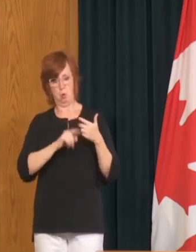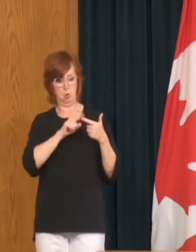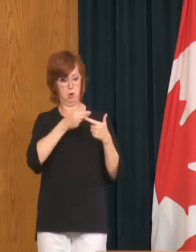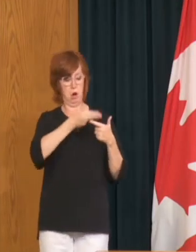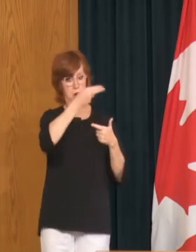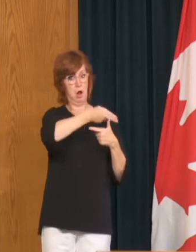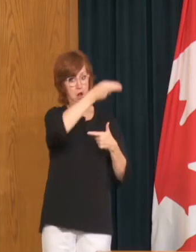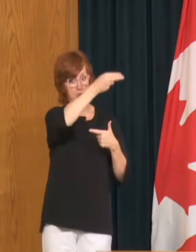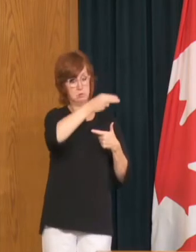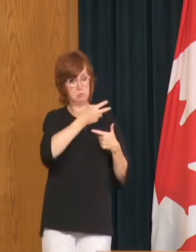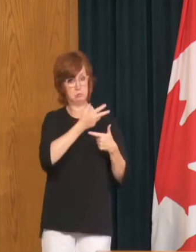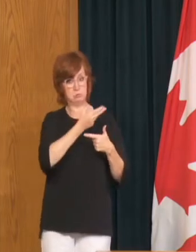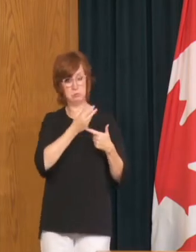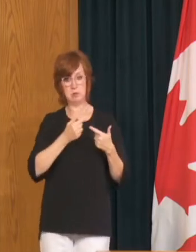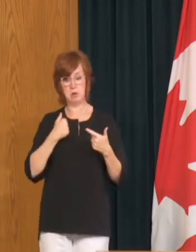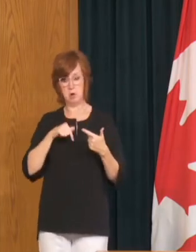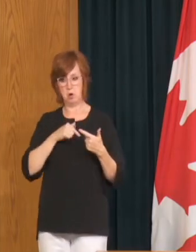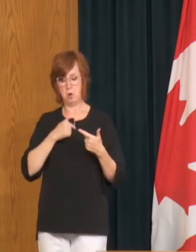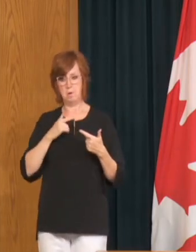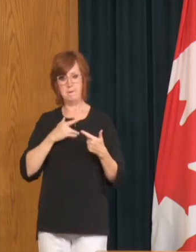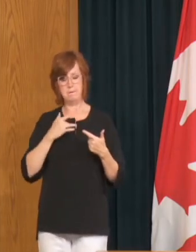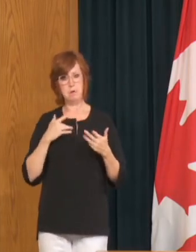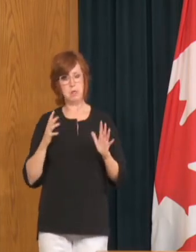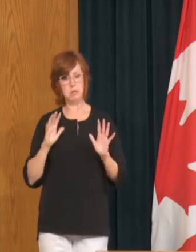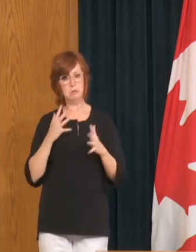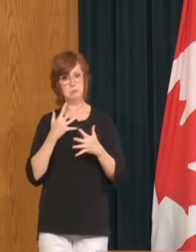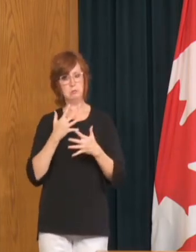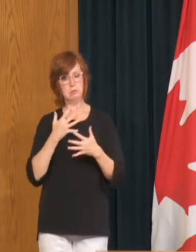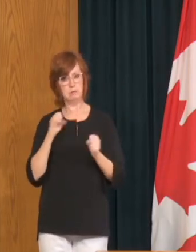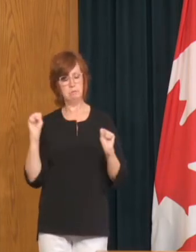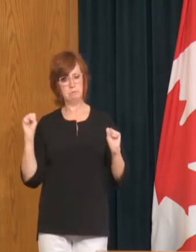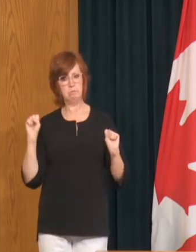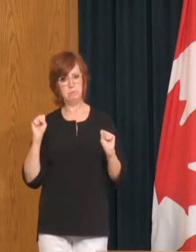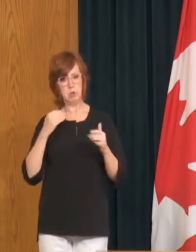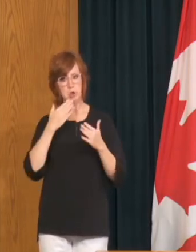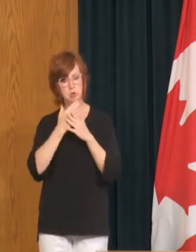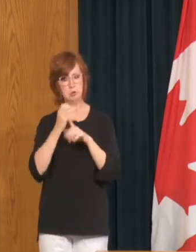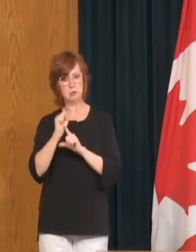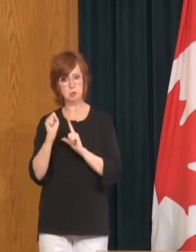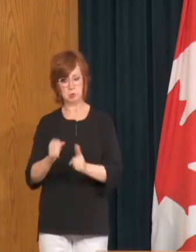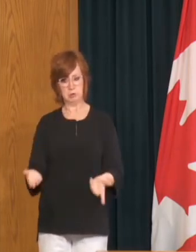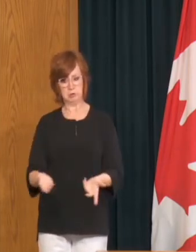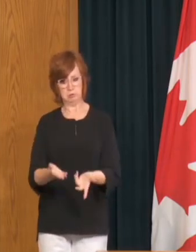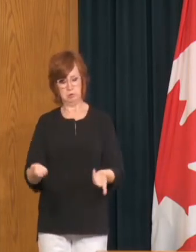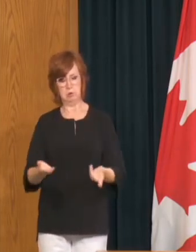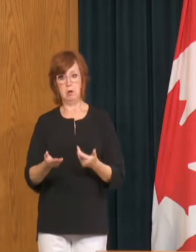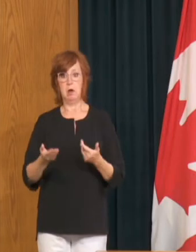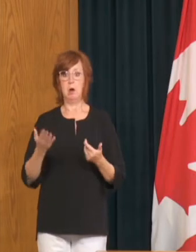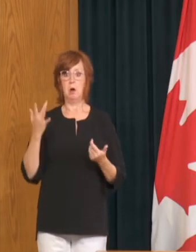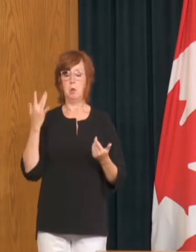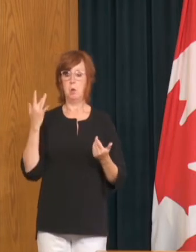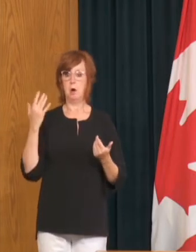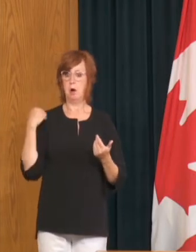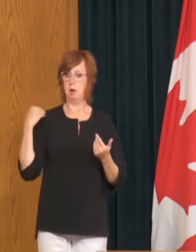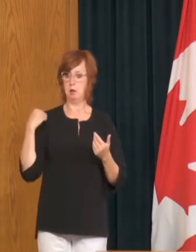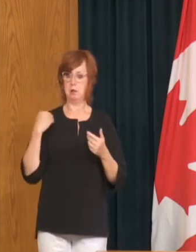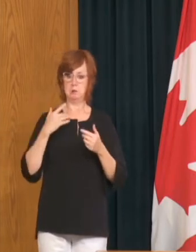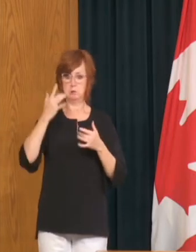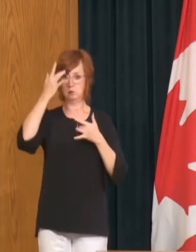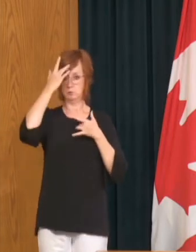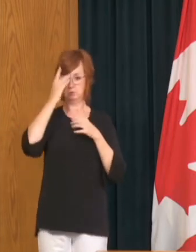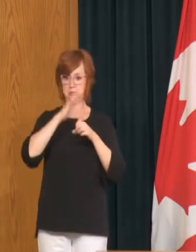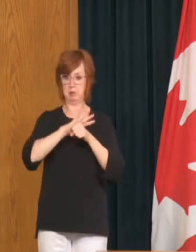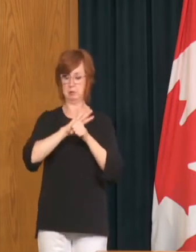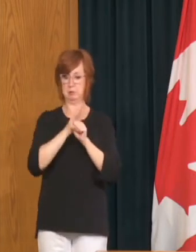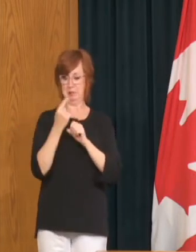very strong position as we entered this pandemic with the fiscal condition that we were in, and that was due to some very challenging decisions